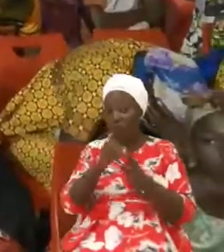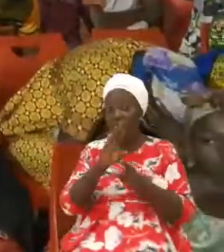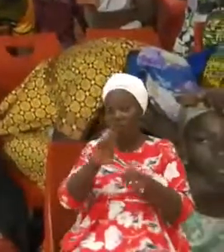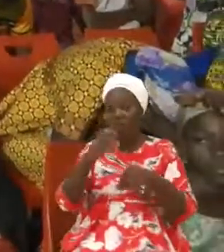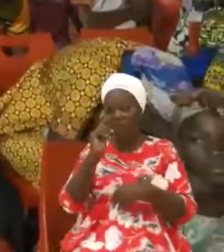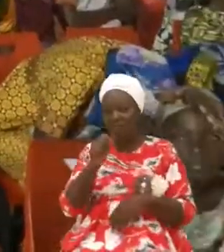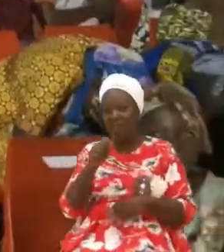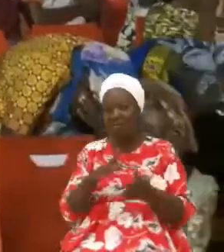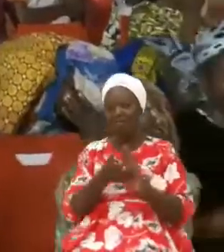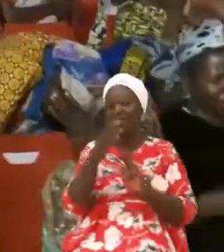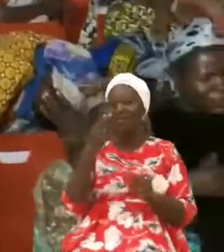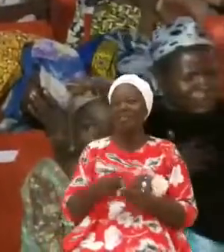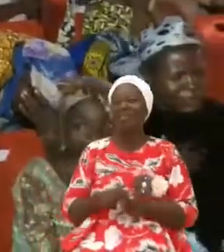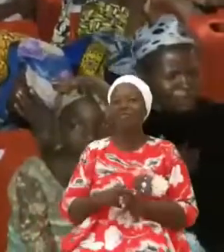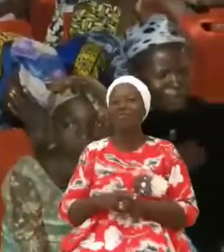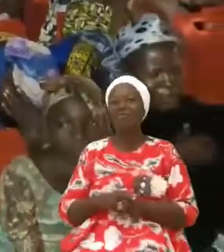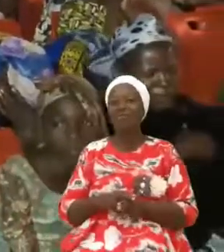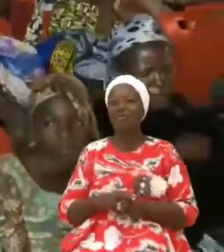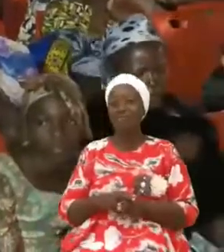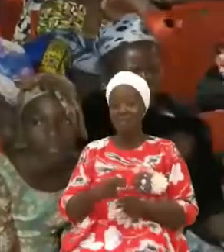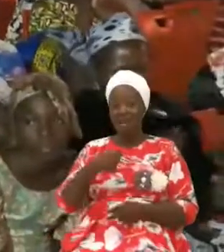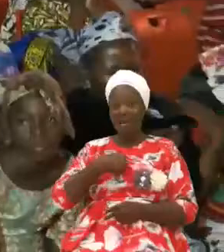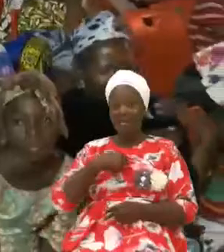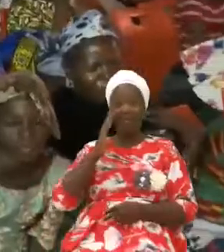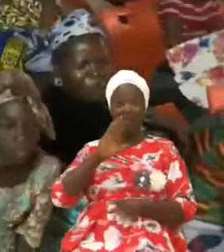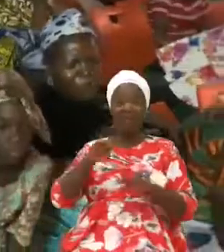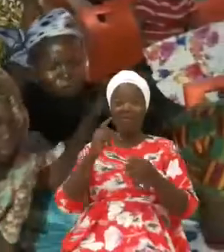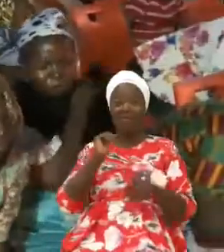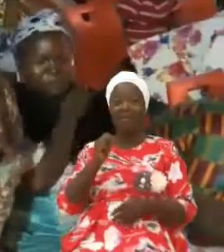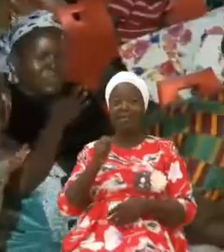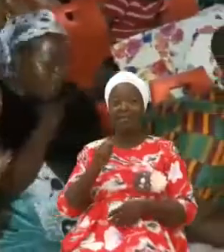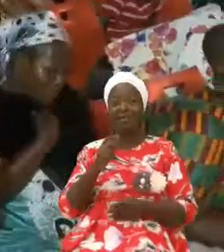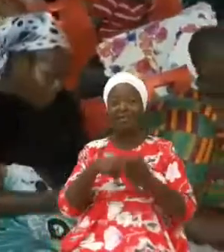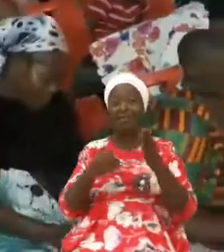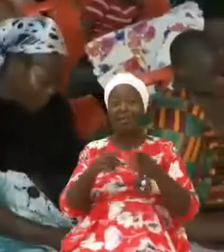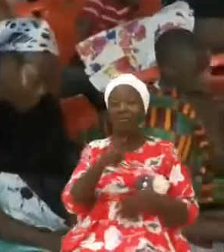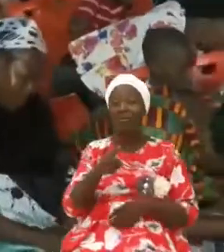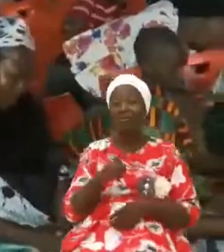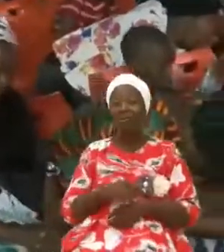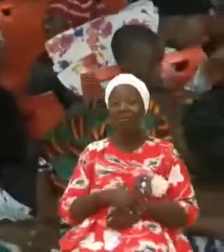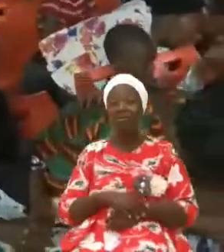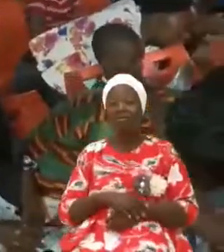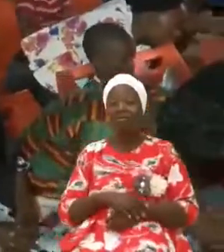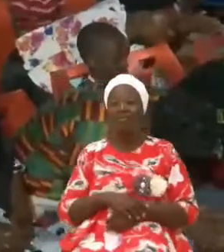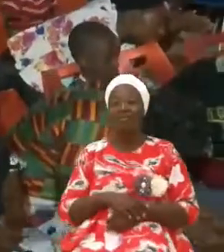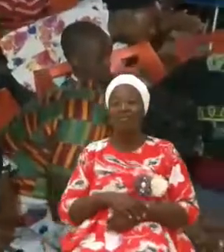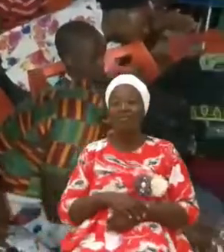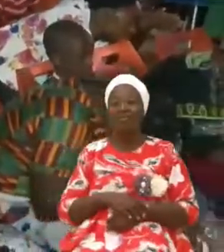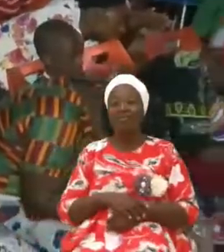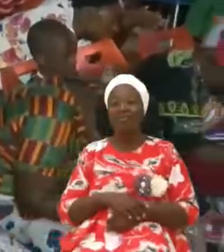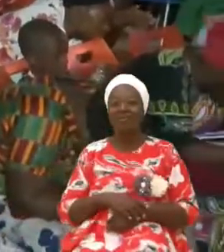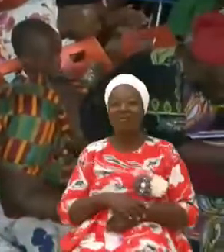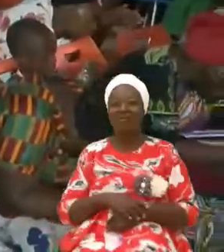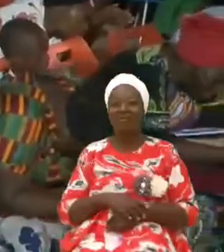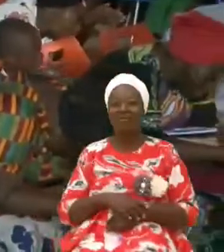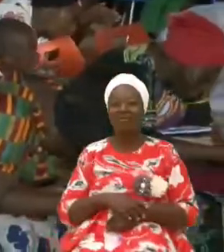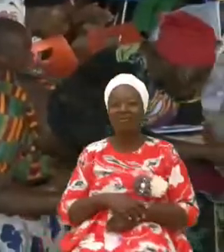have to your supervisor, letting us know that now you are true.